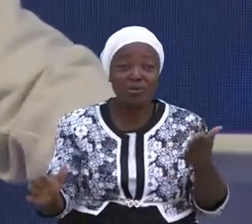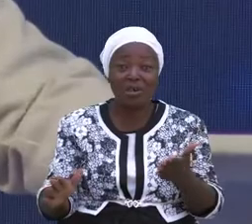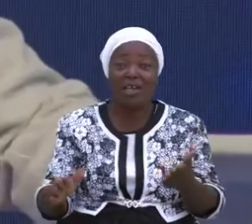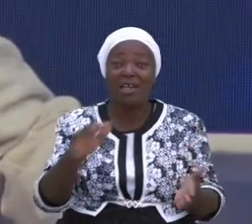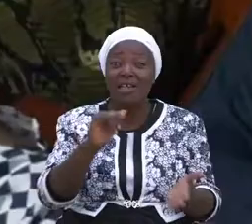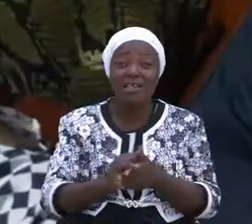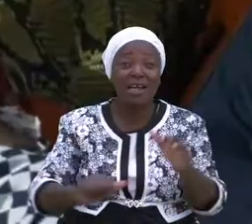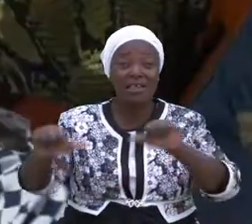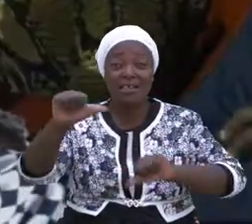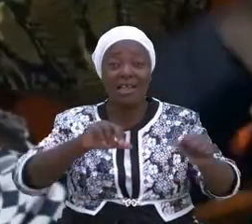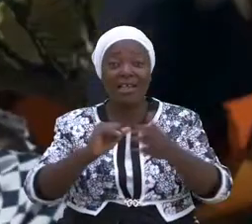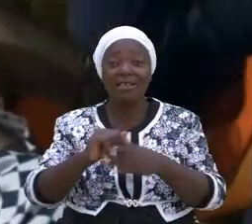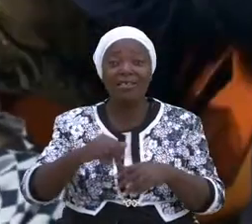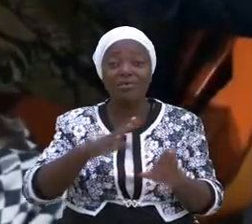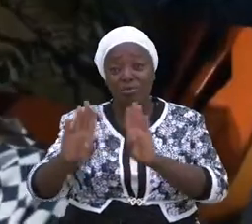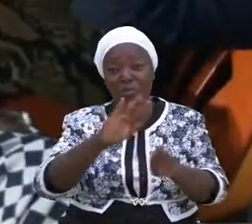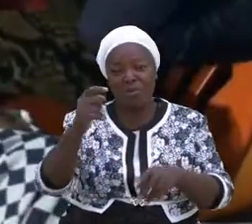is troubling your mind.